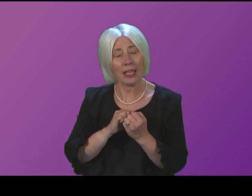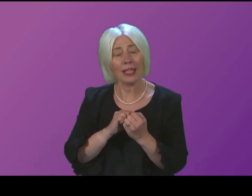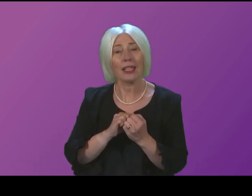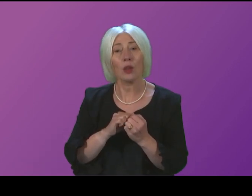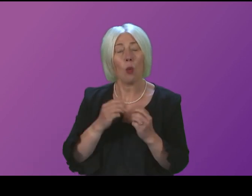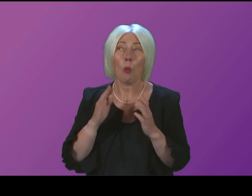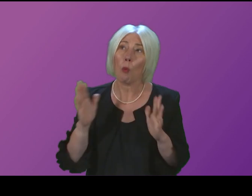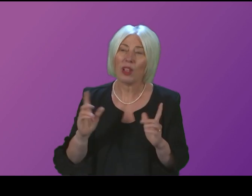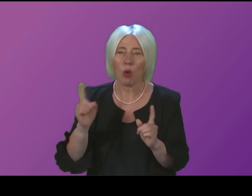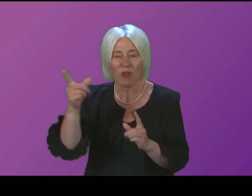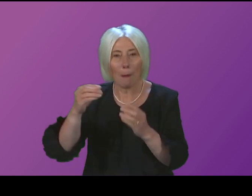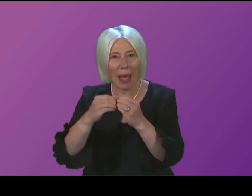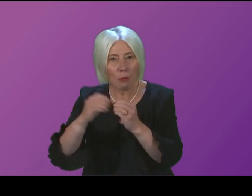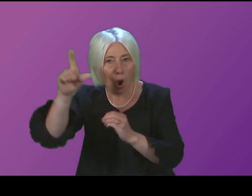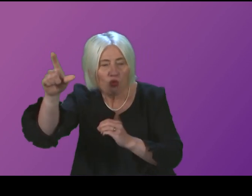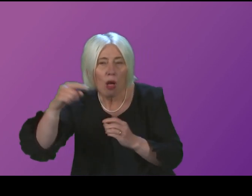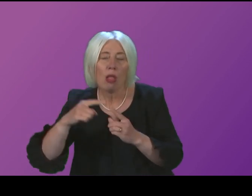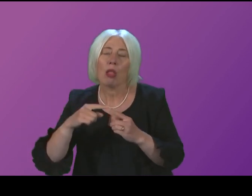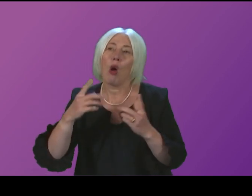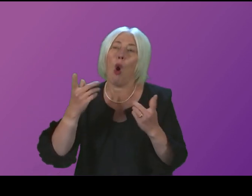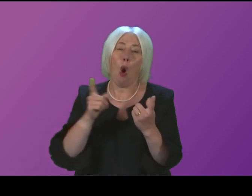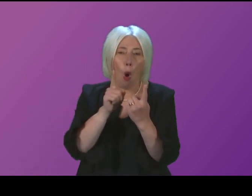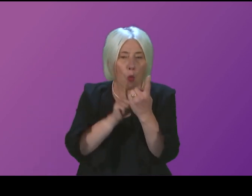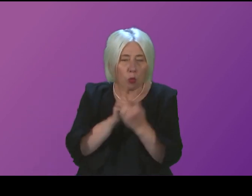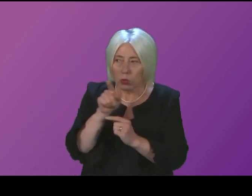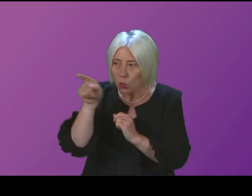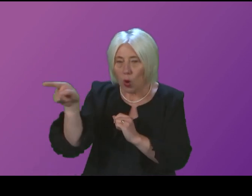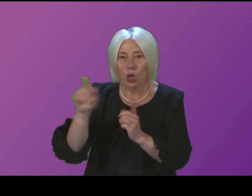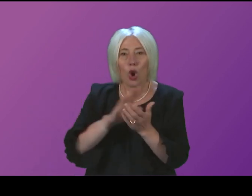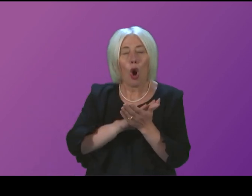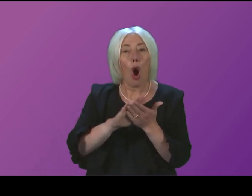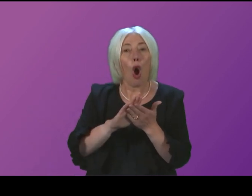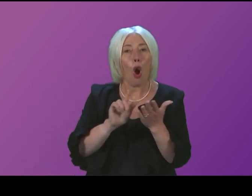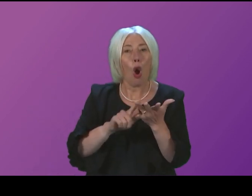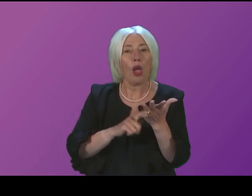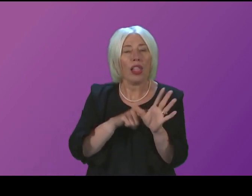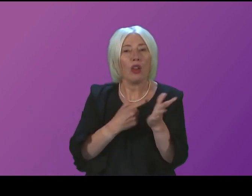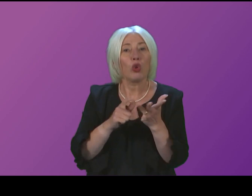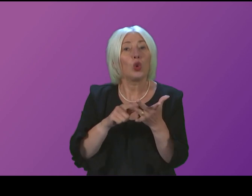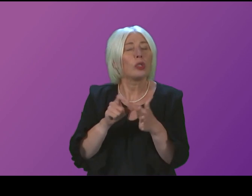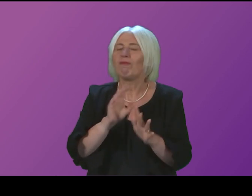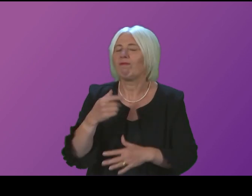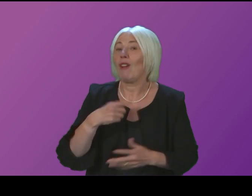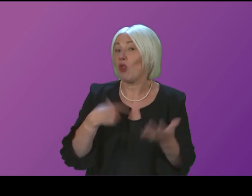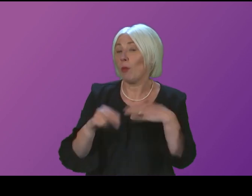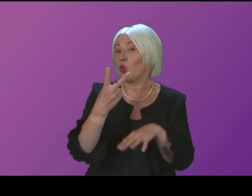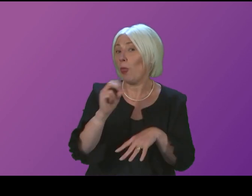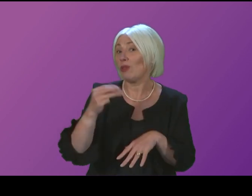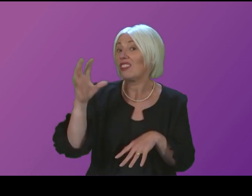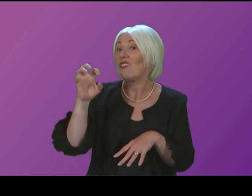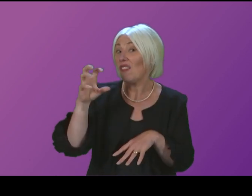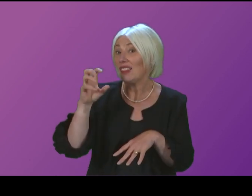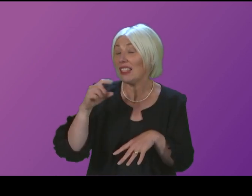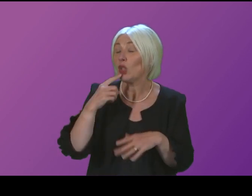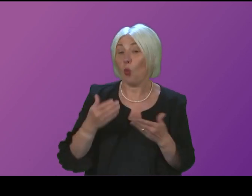from Balmoral or from audiences at Holyrood. It is from 2015, when the Queen opened